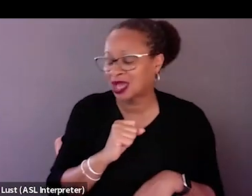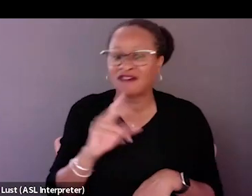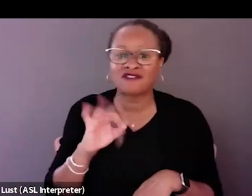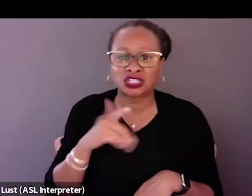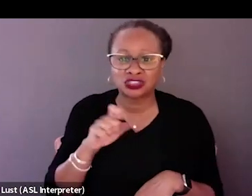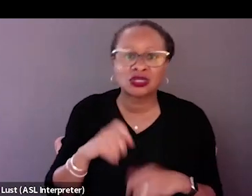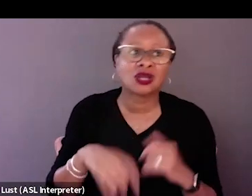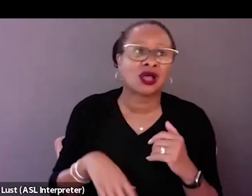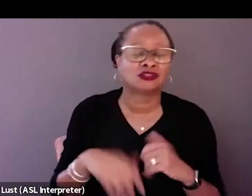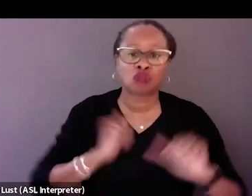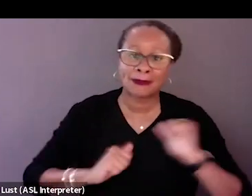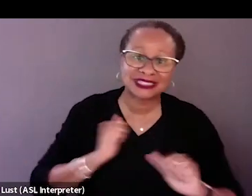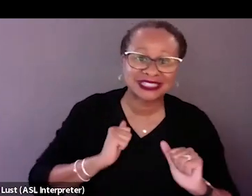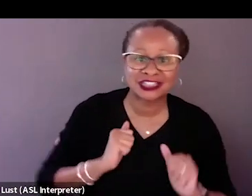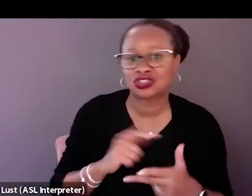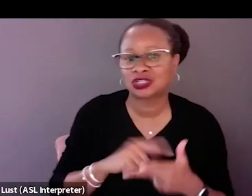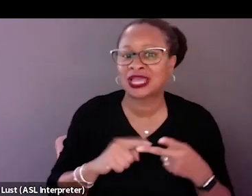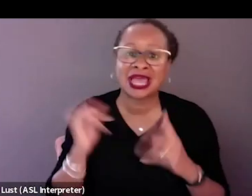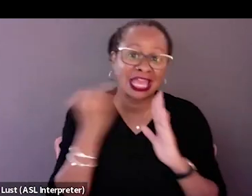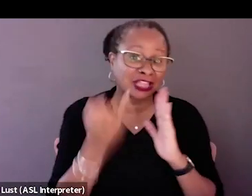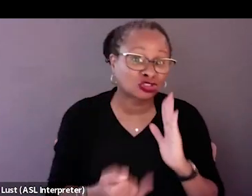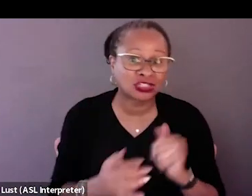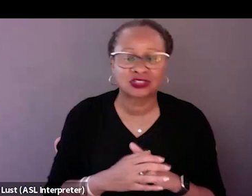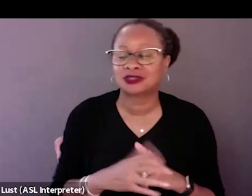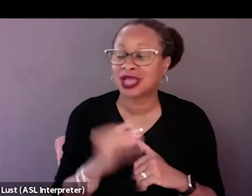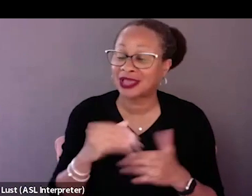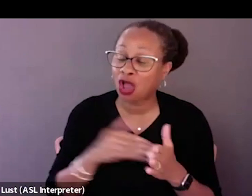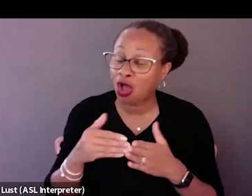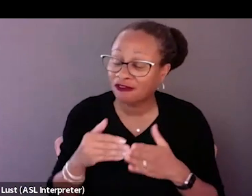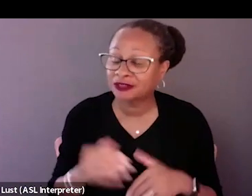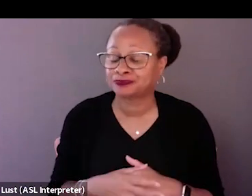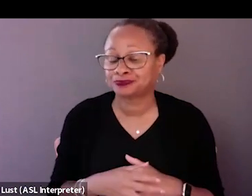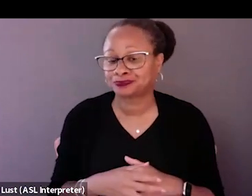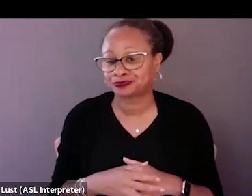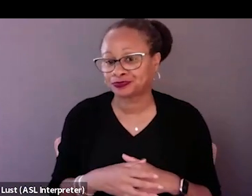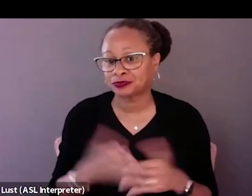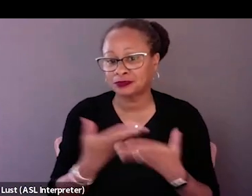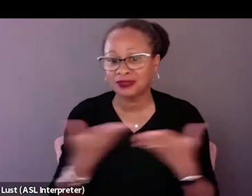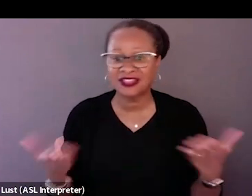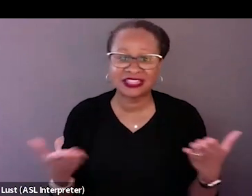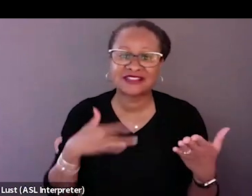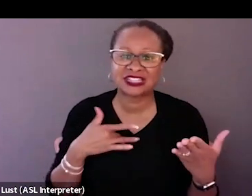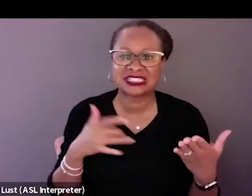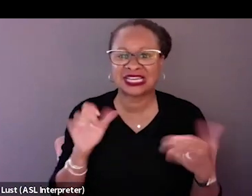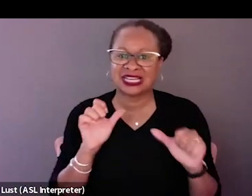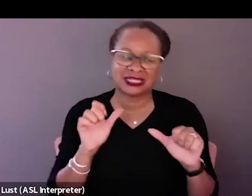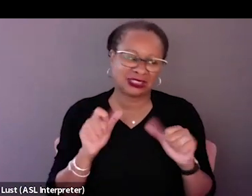illustrations, and often I think, you know, things feeling too staged or